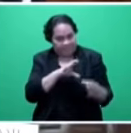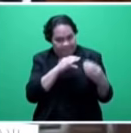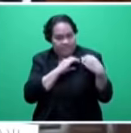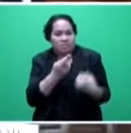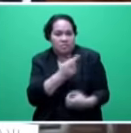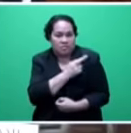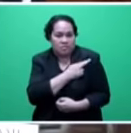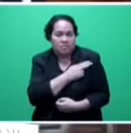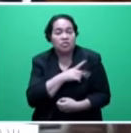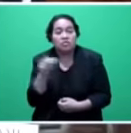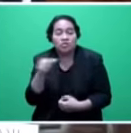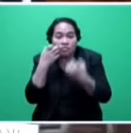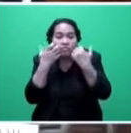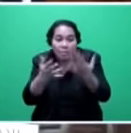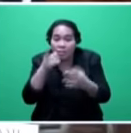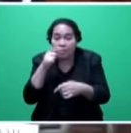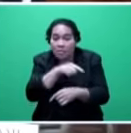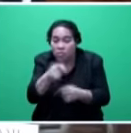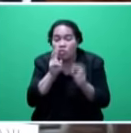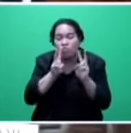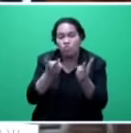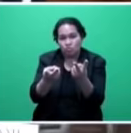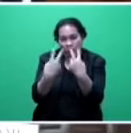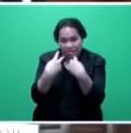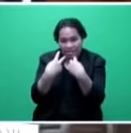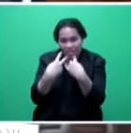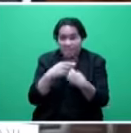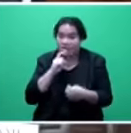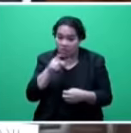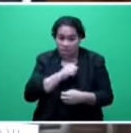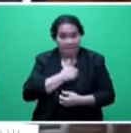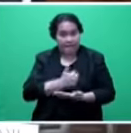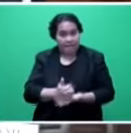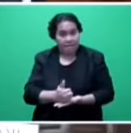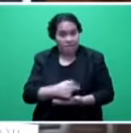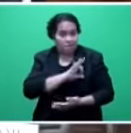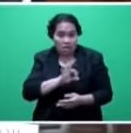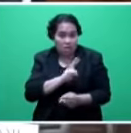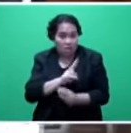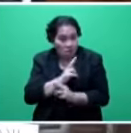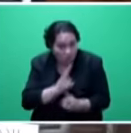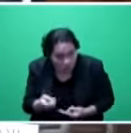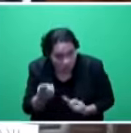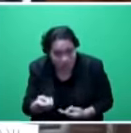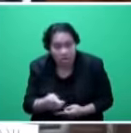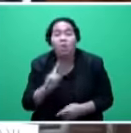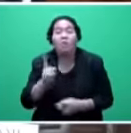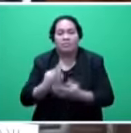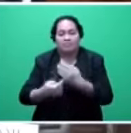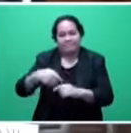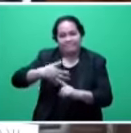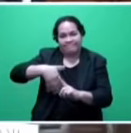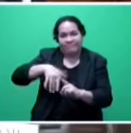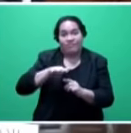the people of Fiji are watching. If you do not act with honor and grace now, history will judge you